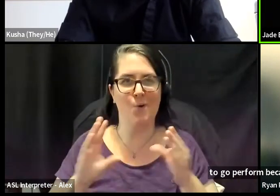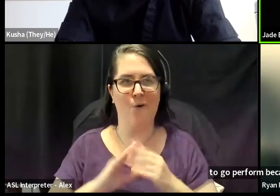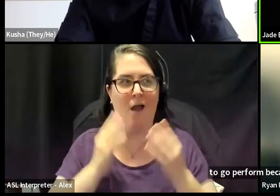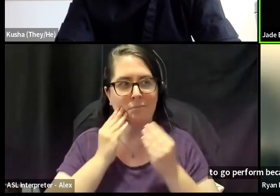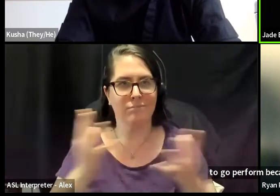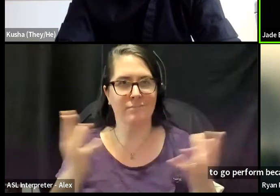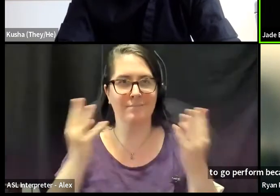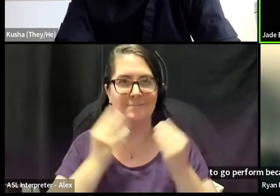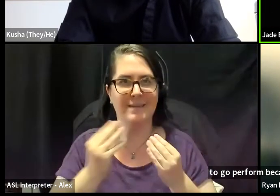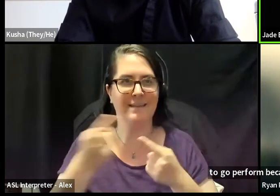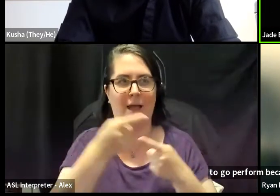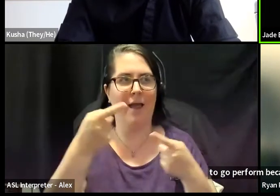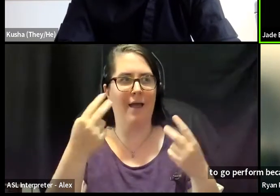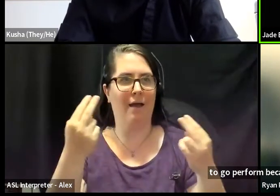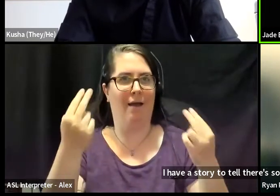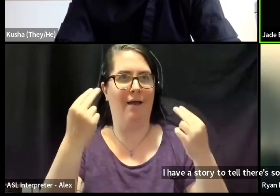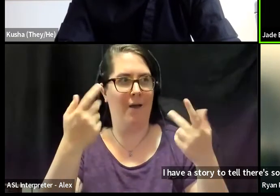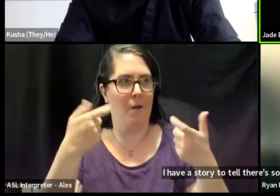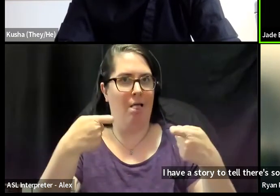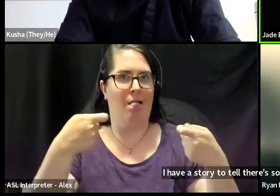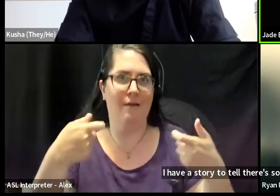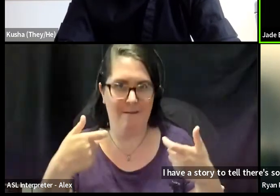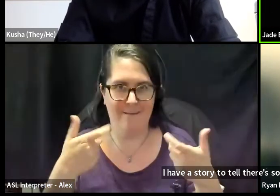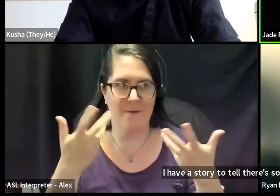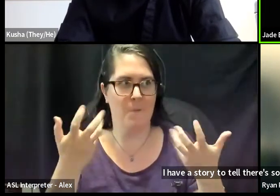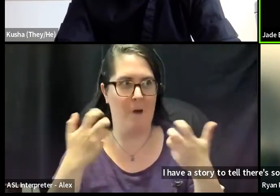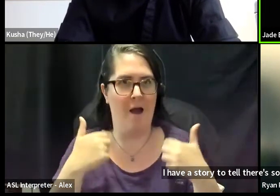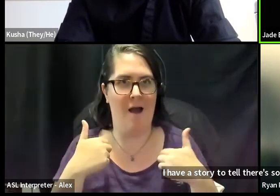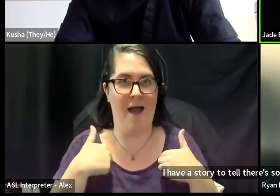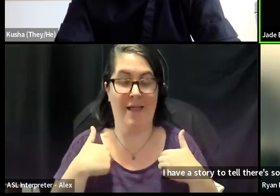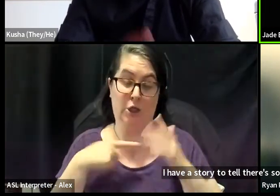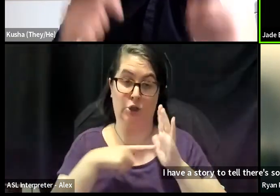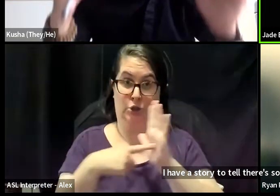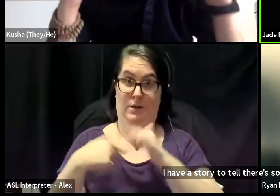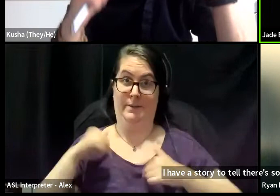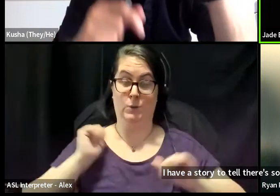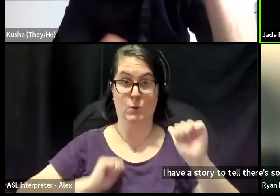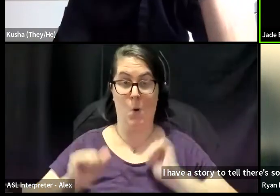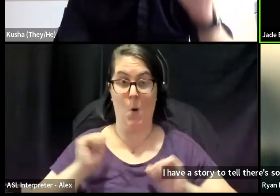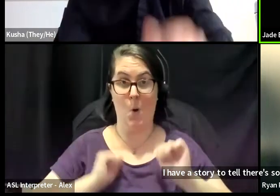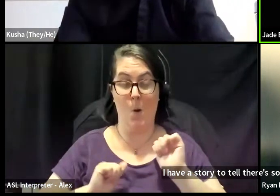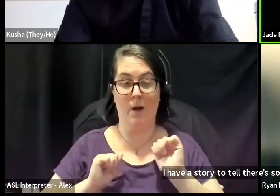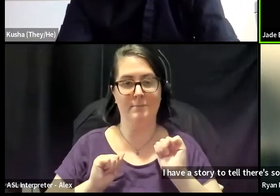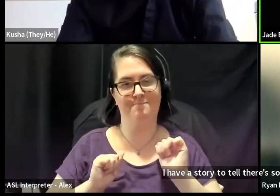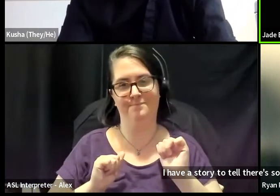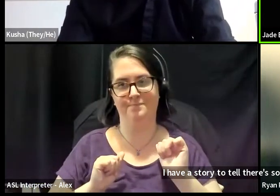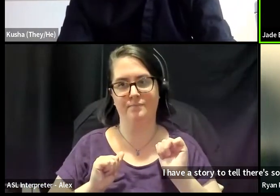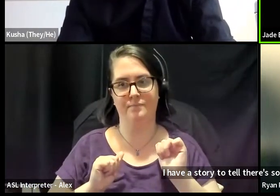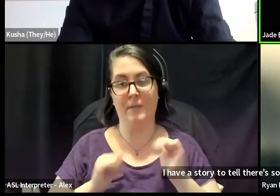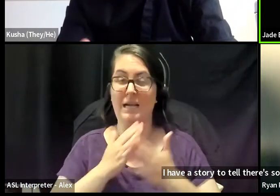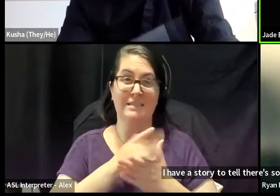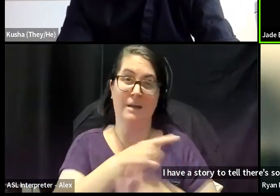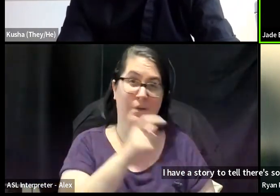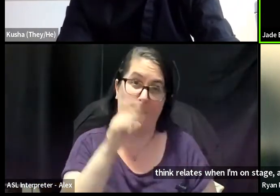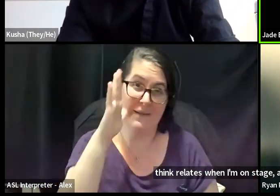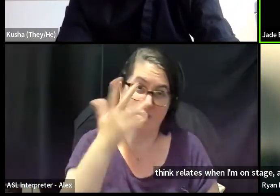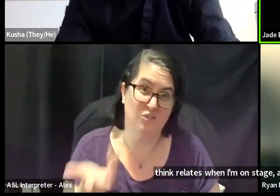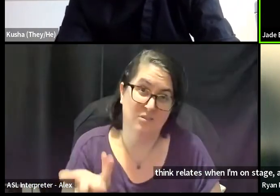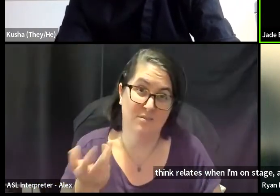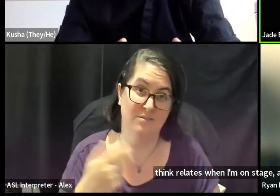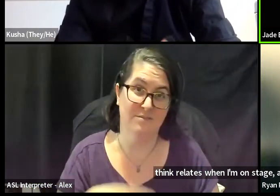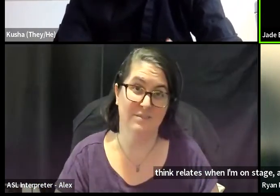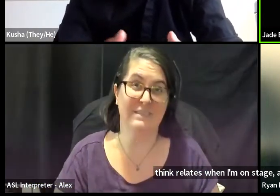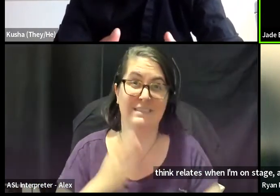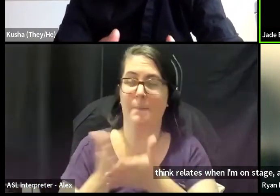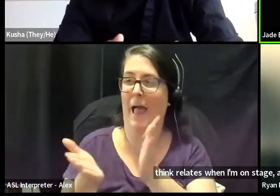There's something in me that I think relates when I'm on stage, and not everyone pays attention. Some people want you to do